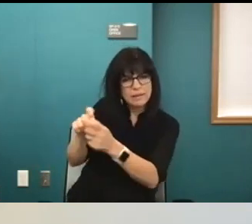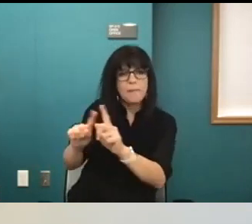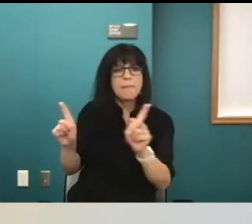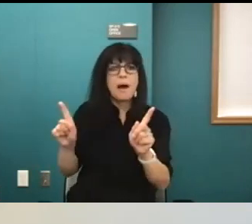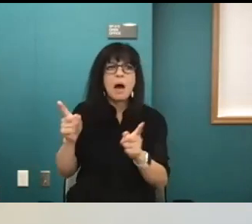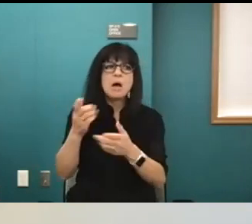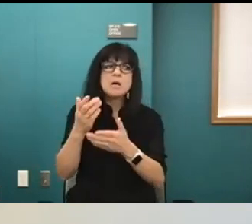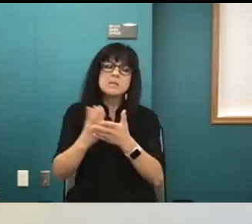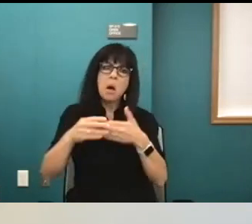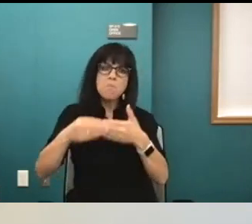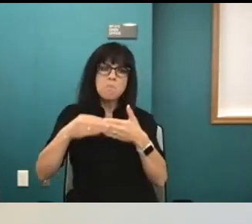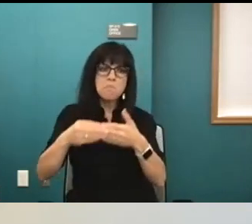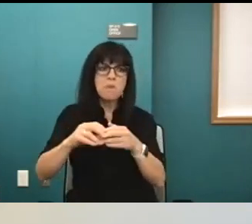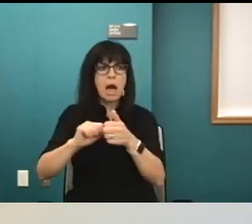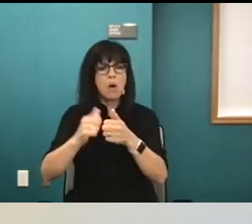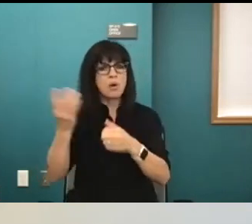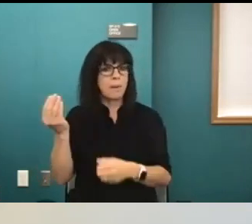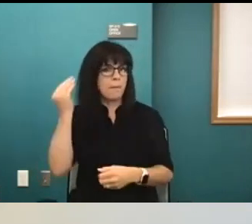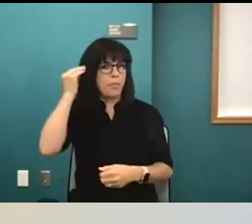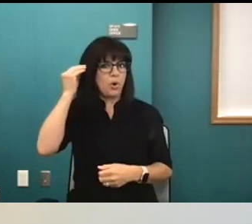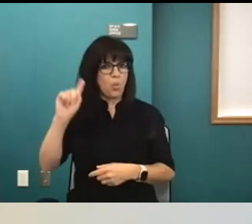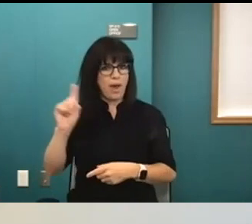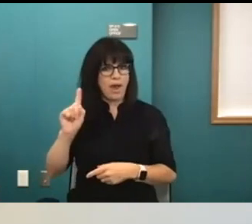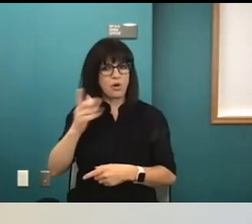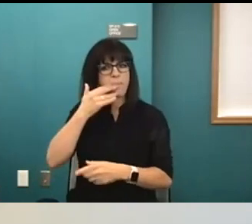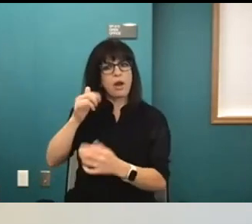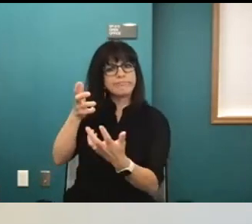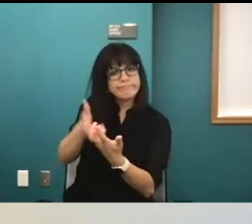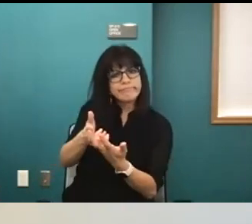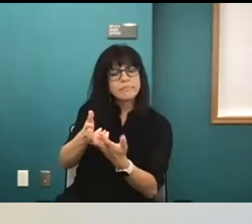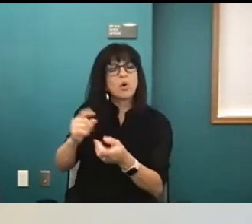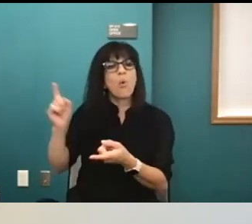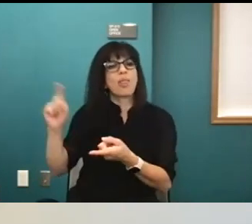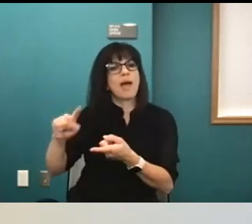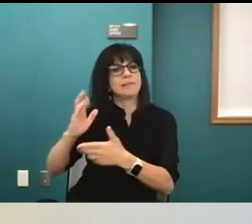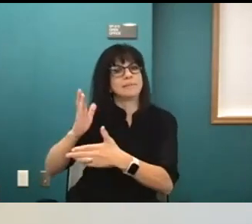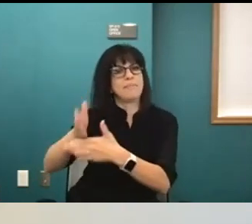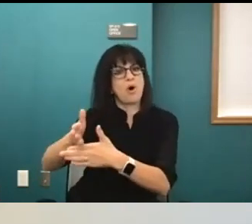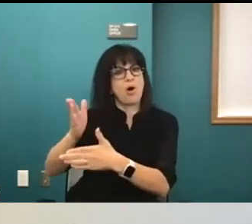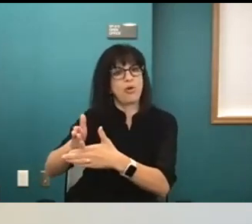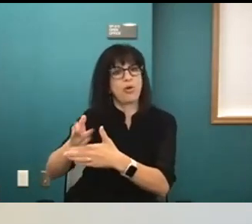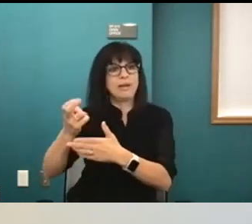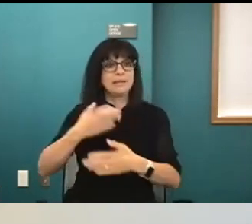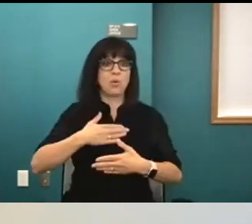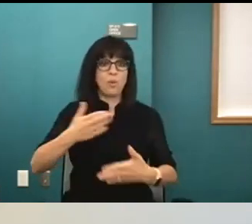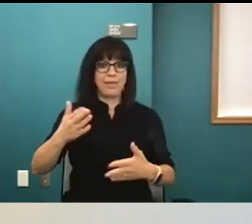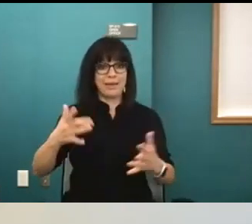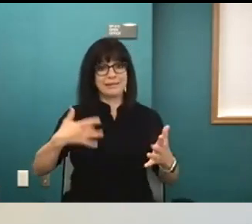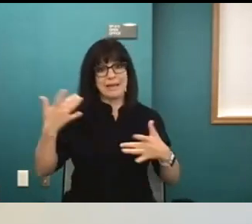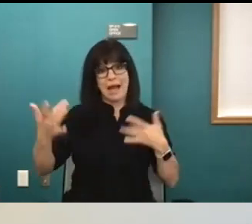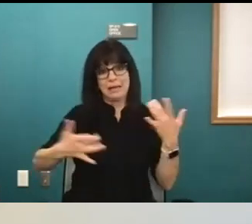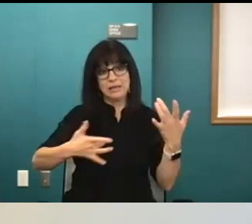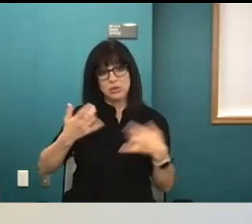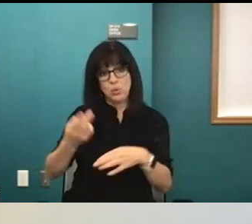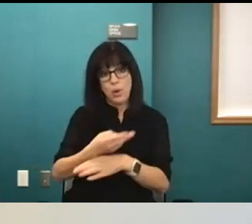some flexibility in how we can place that to better accommodate him, so it's less of a bother and he's more willing and excited to wear it, so he doesn't